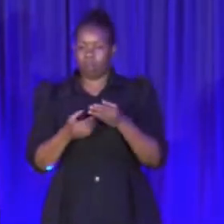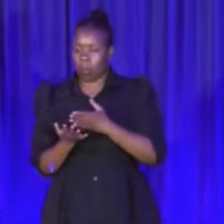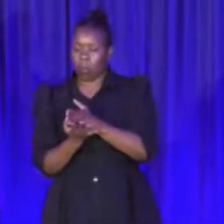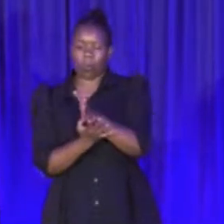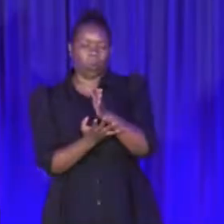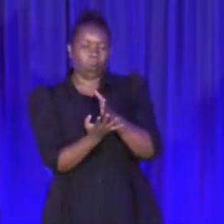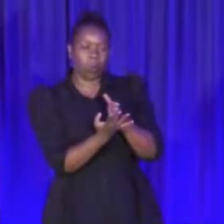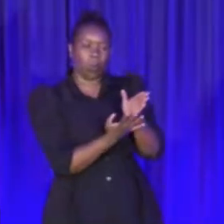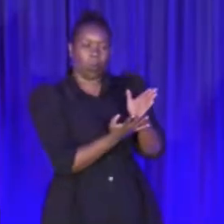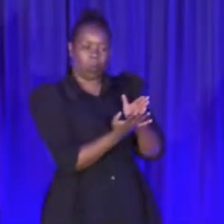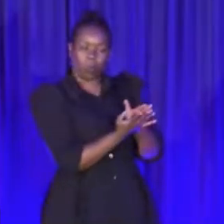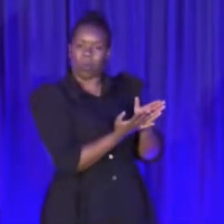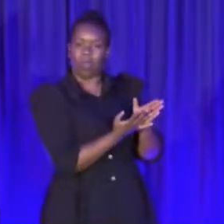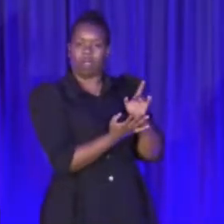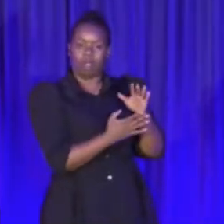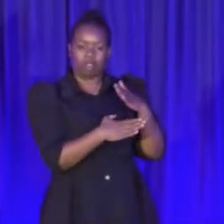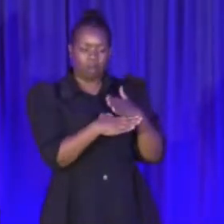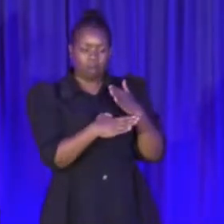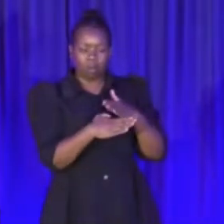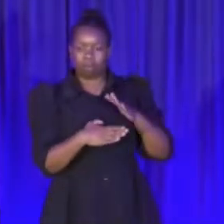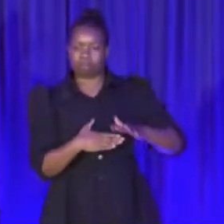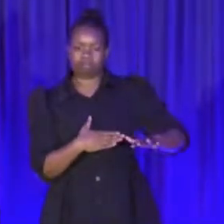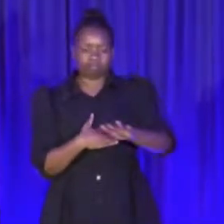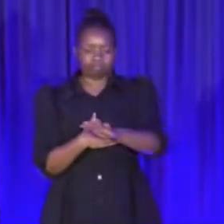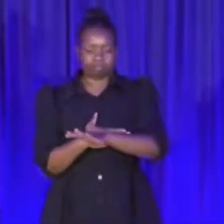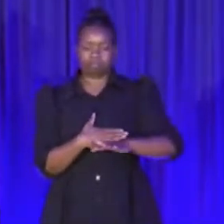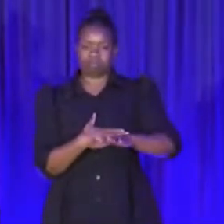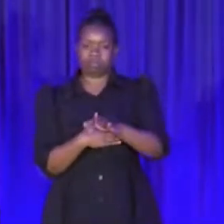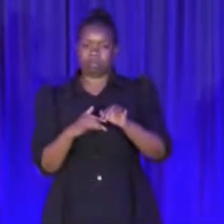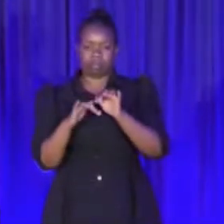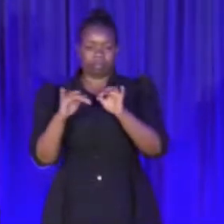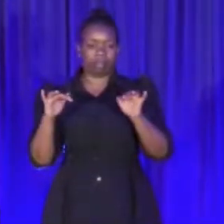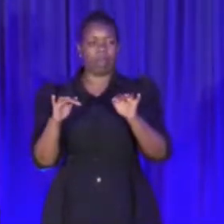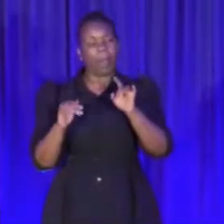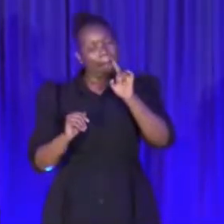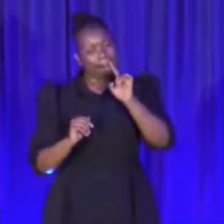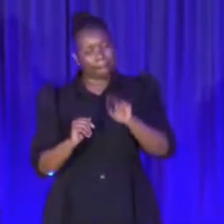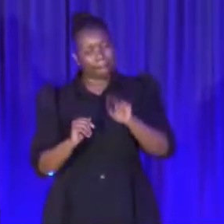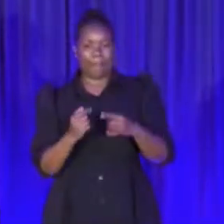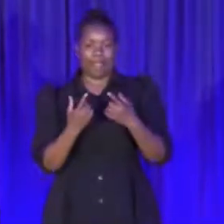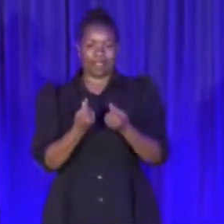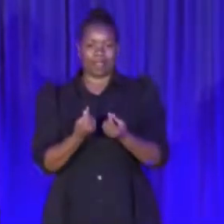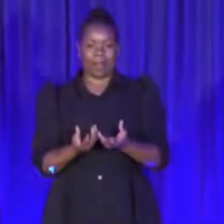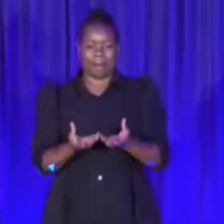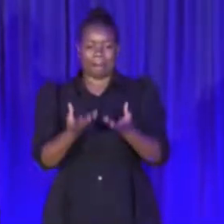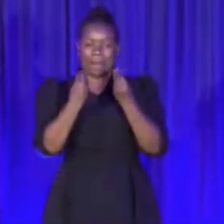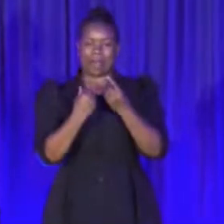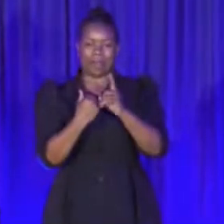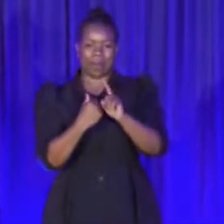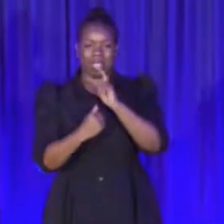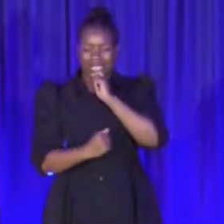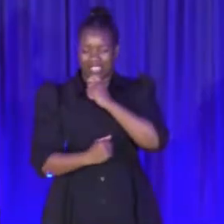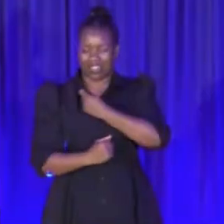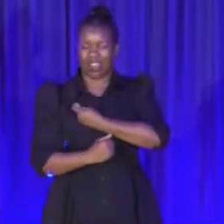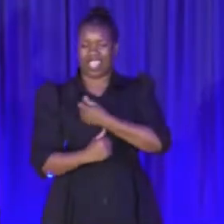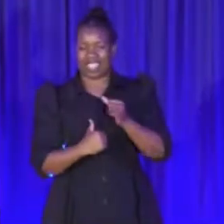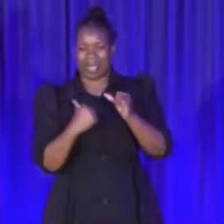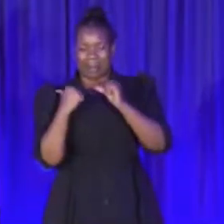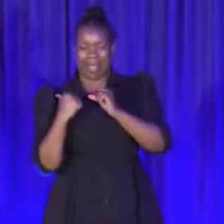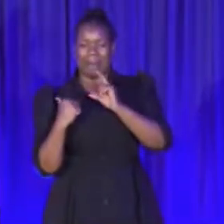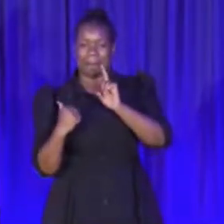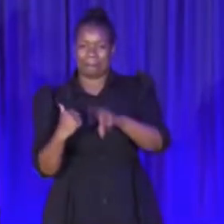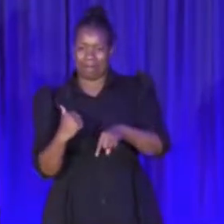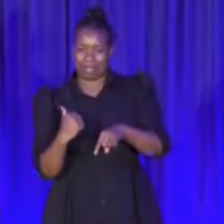our field work across this nation. We must earn the trust of